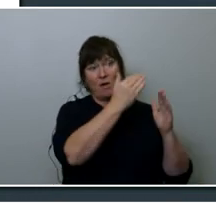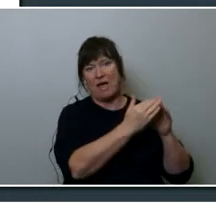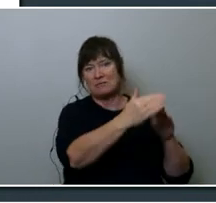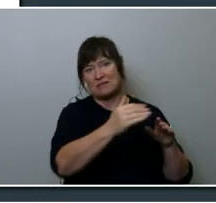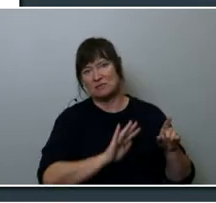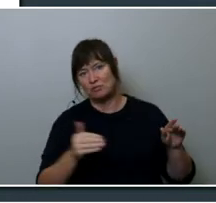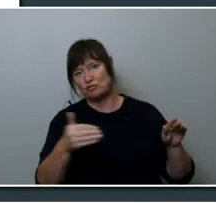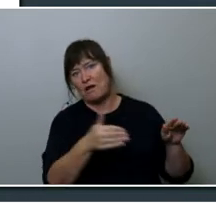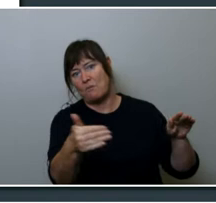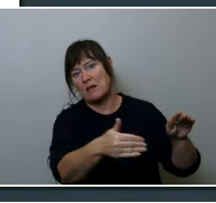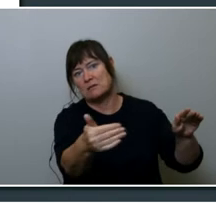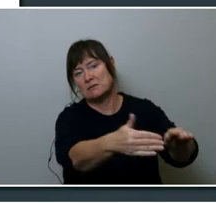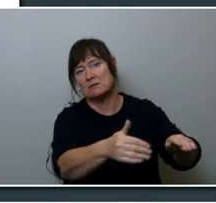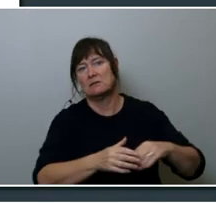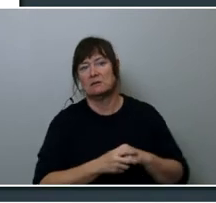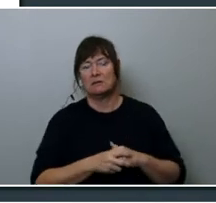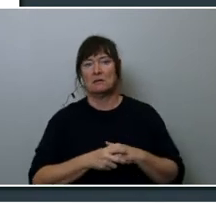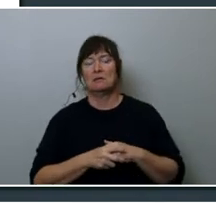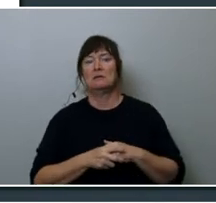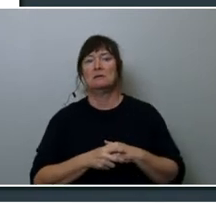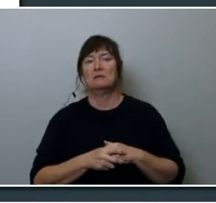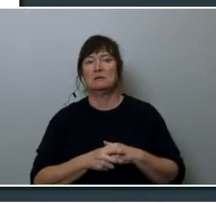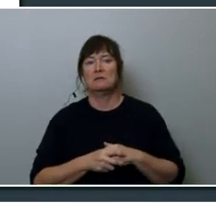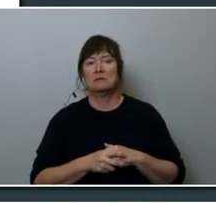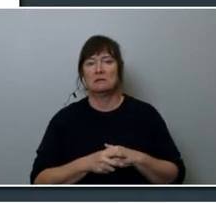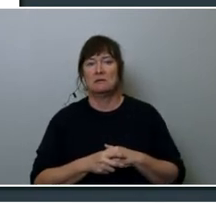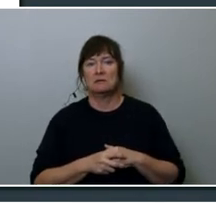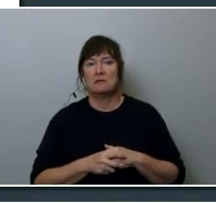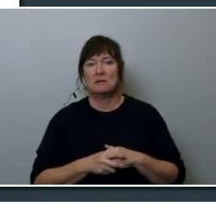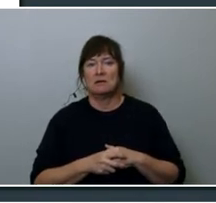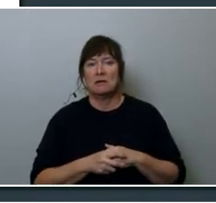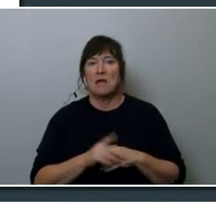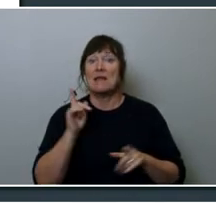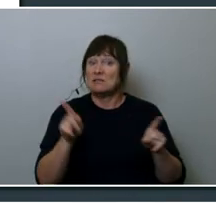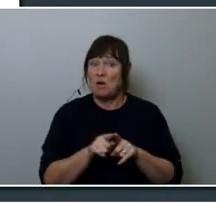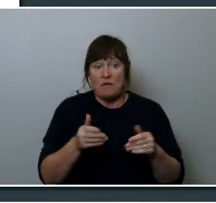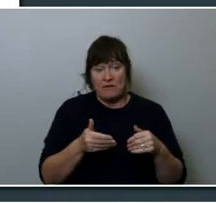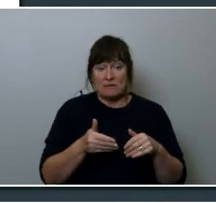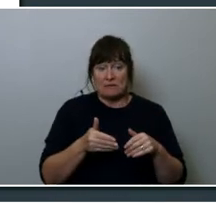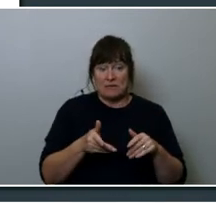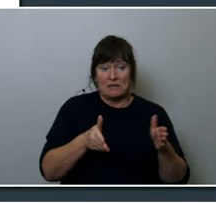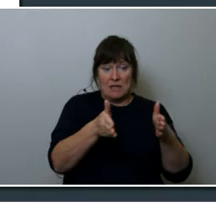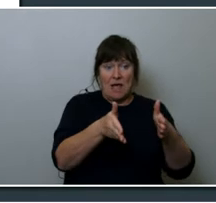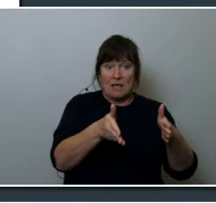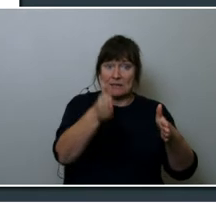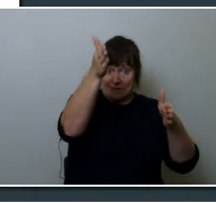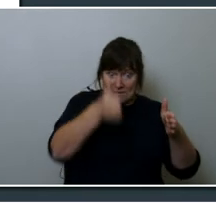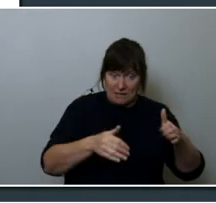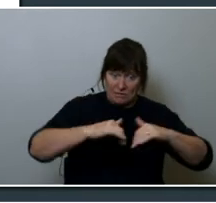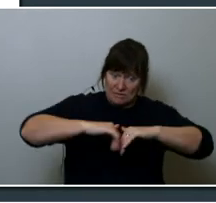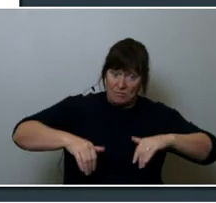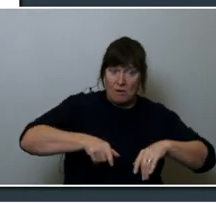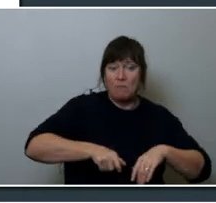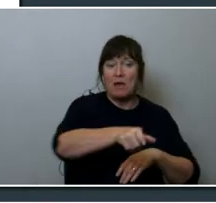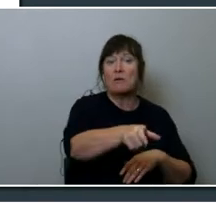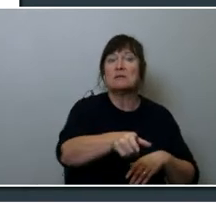access. Yeah, one thing with these segregated cycleways is both directions can use one, so we only have to have it on one side of the road. And that just